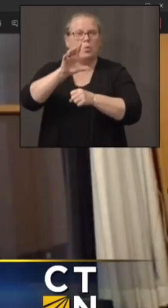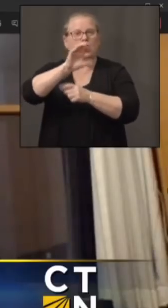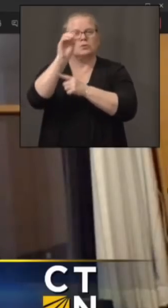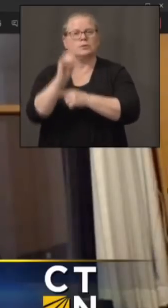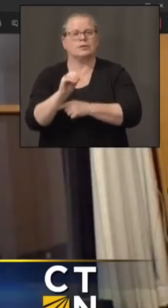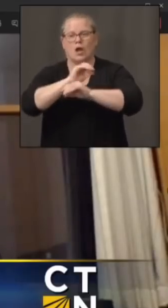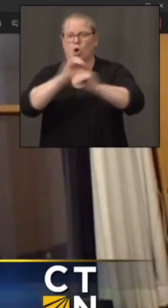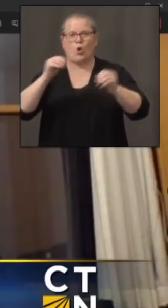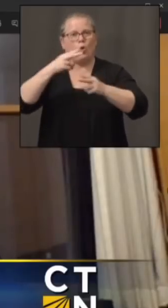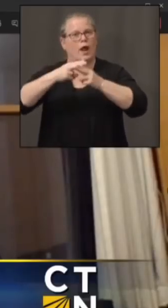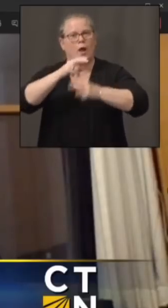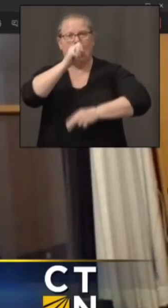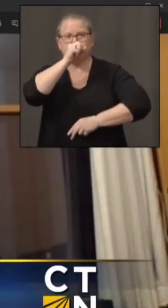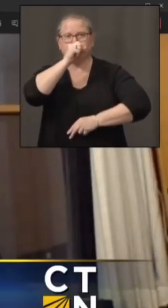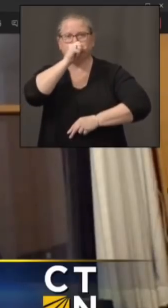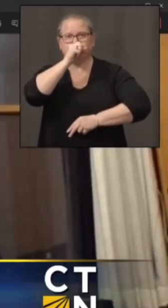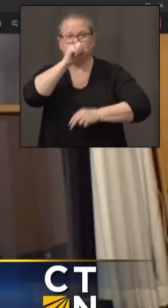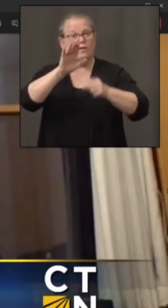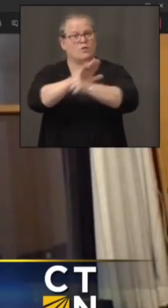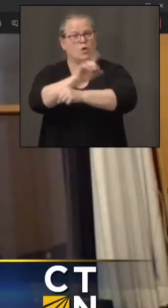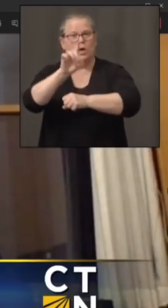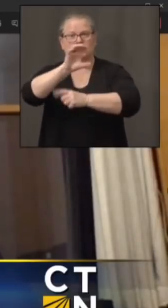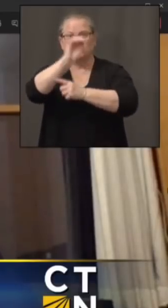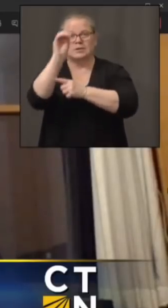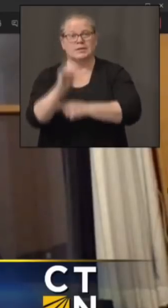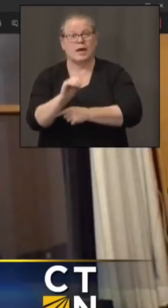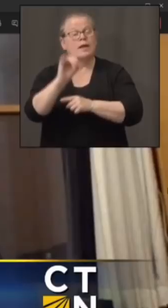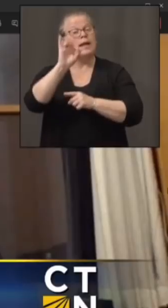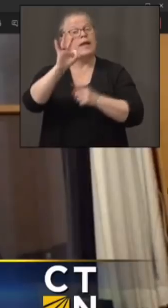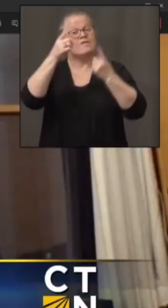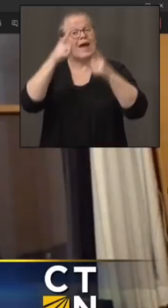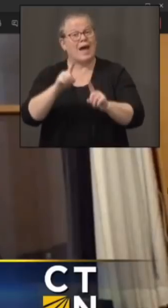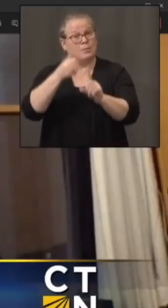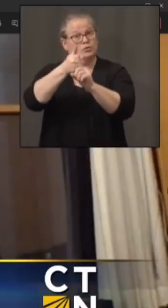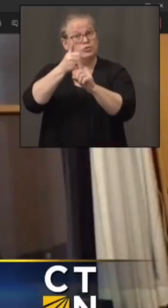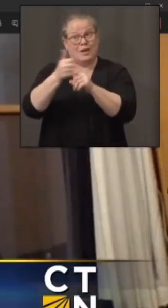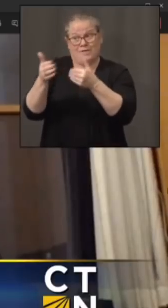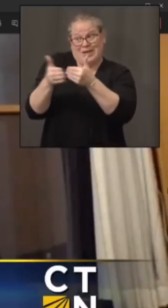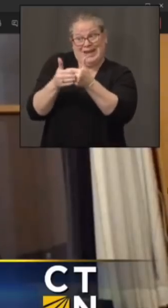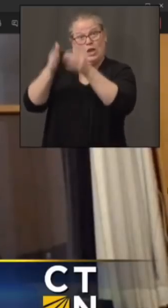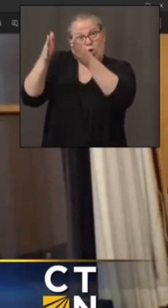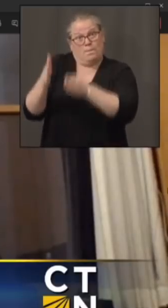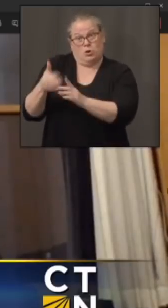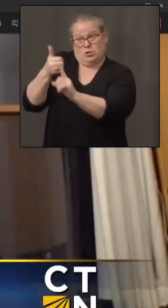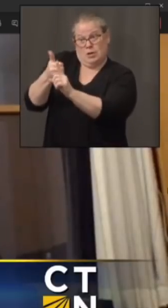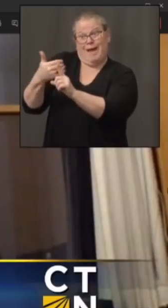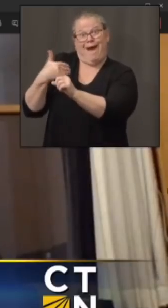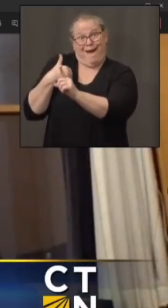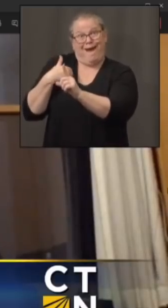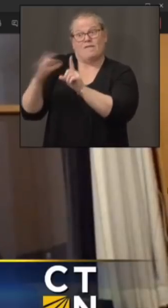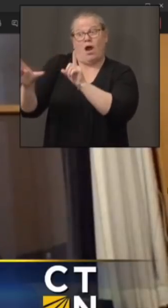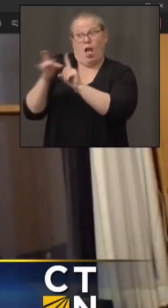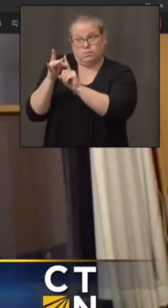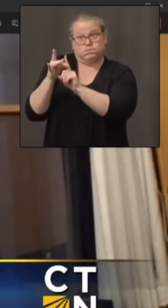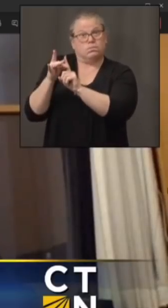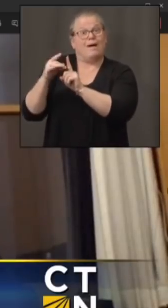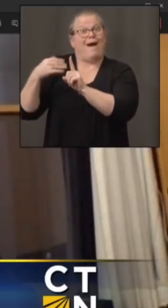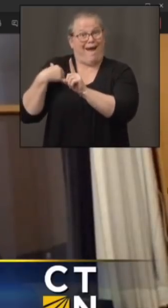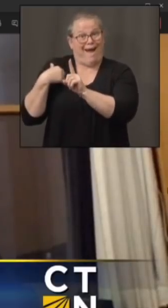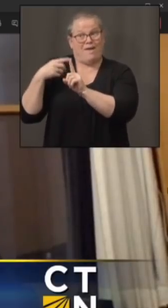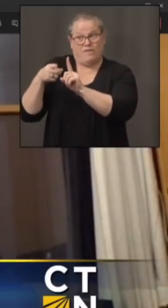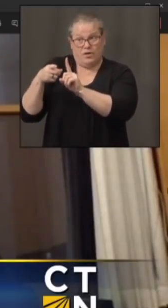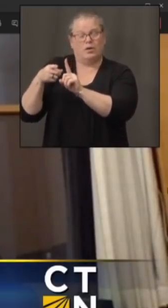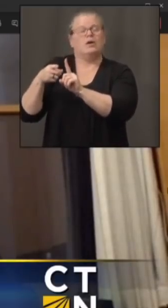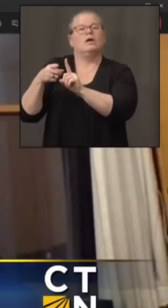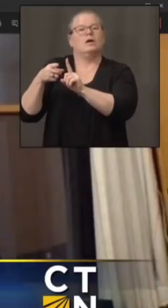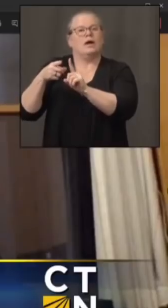And if you are notified that you've been in close contact with someone who's tested positive, it will automatically give you